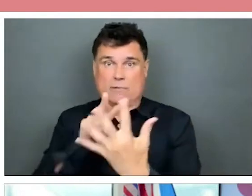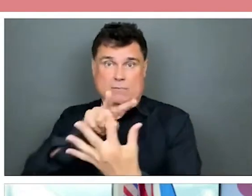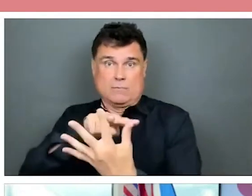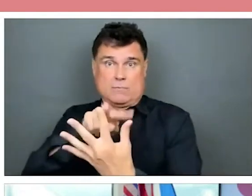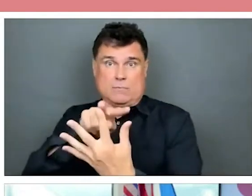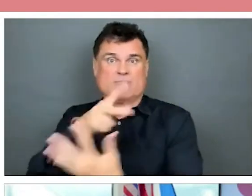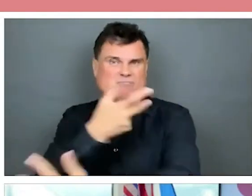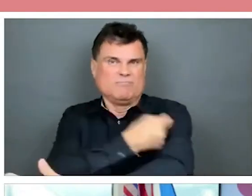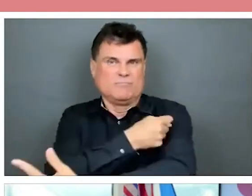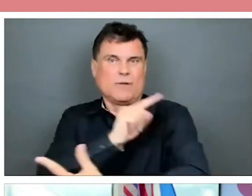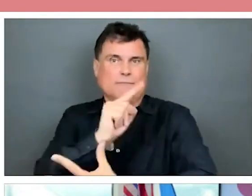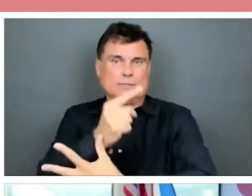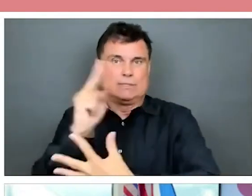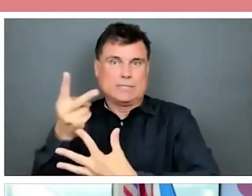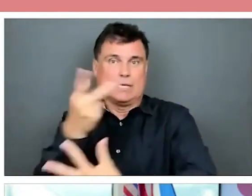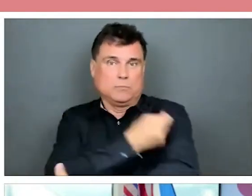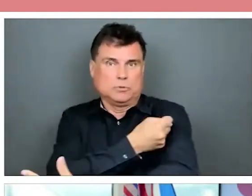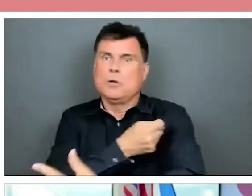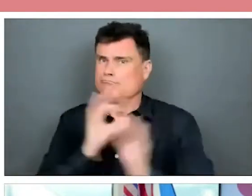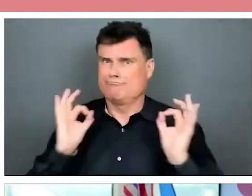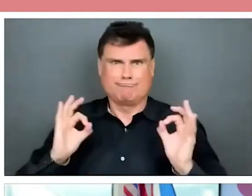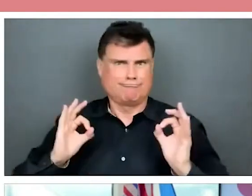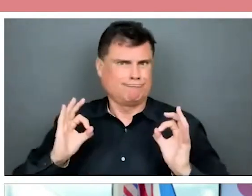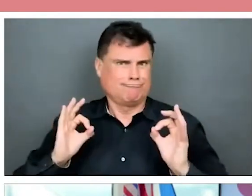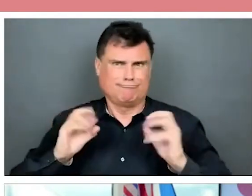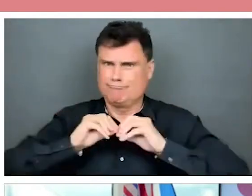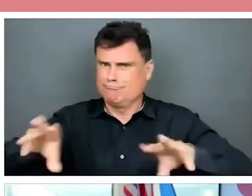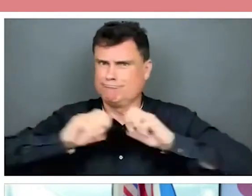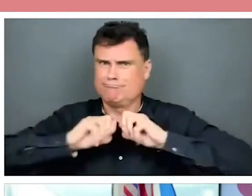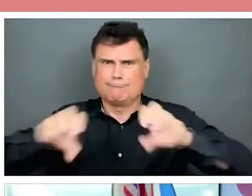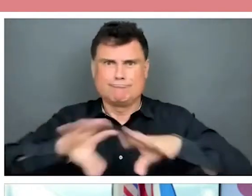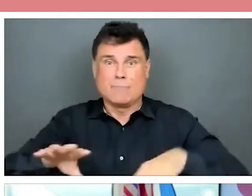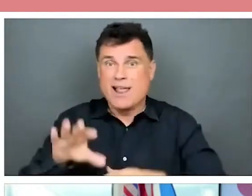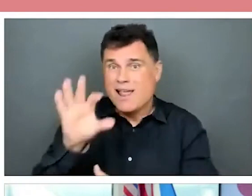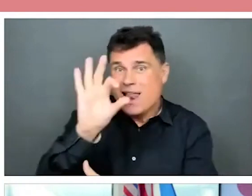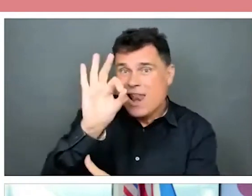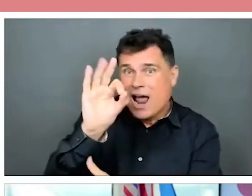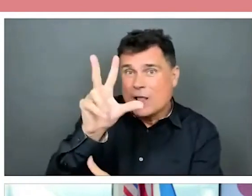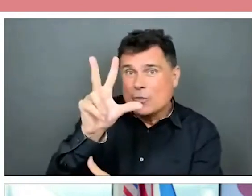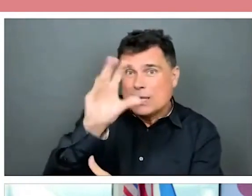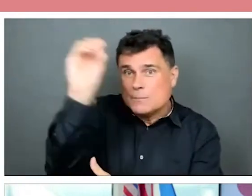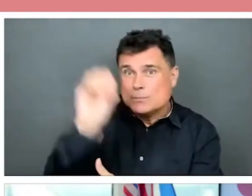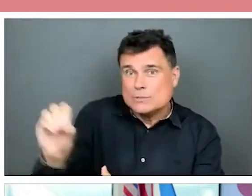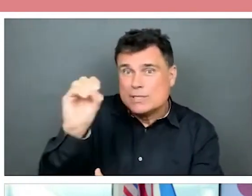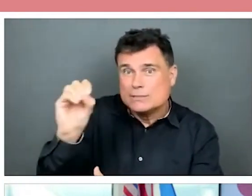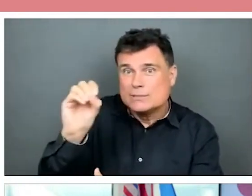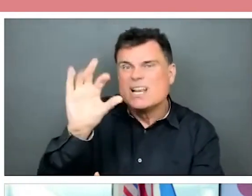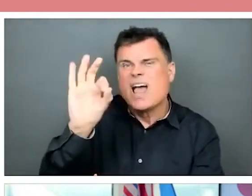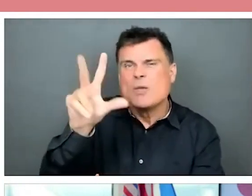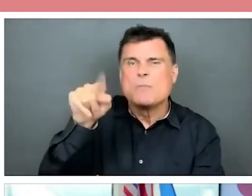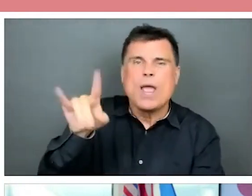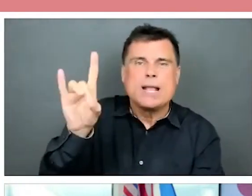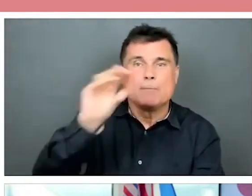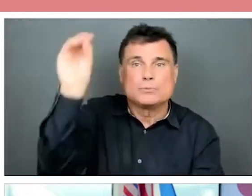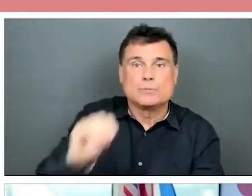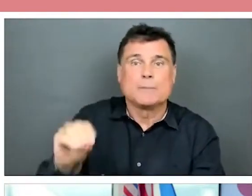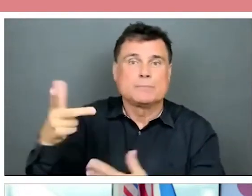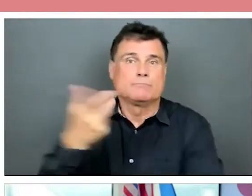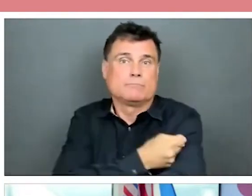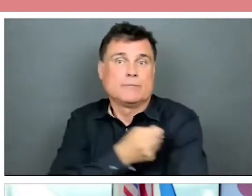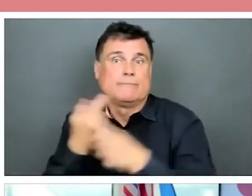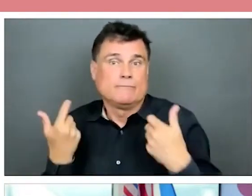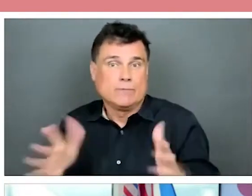results in our province, with 93.8% of our eligible public, 12 and